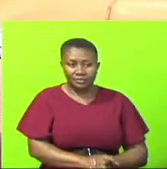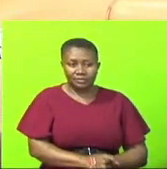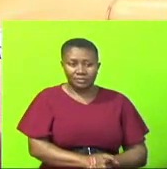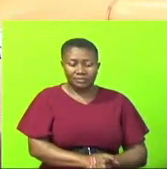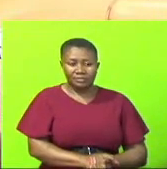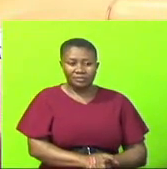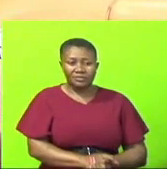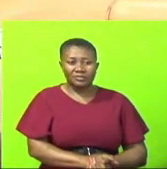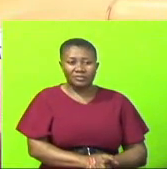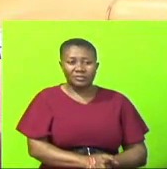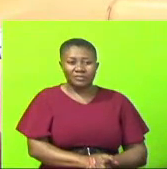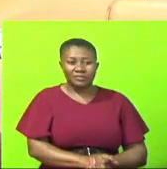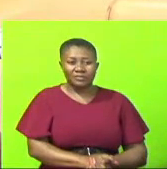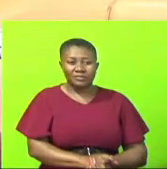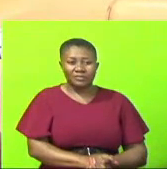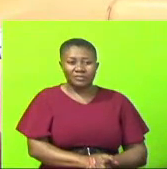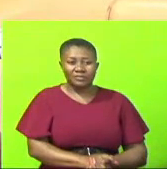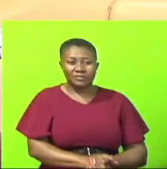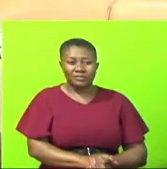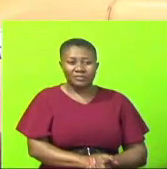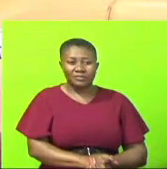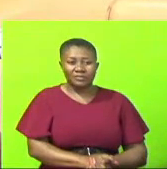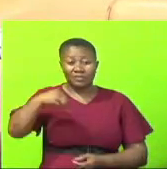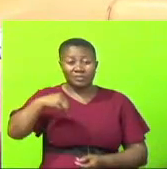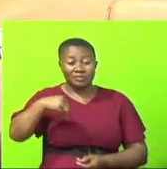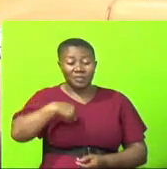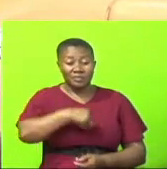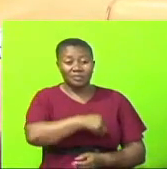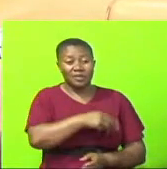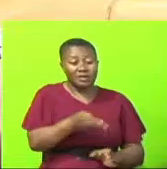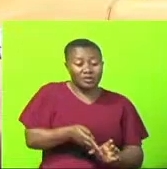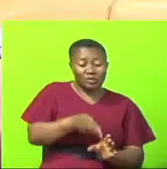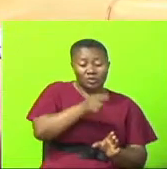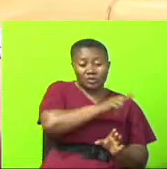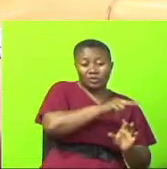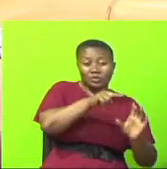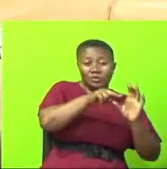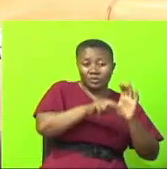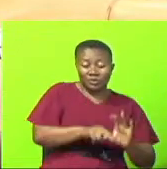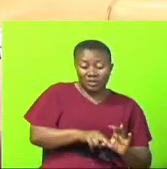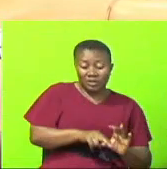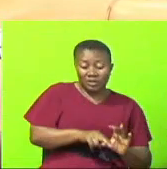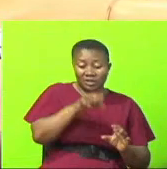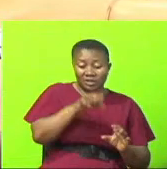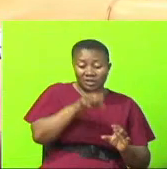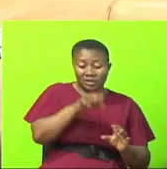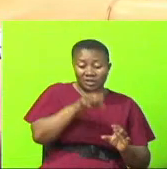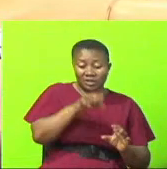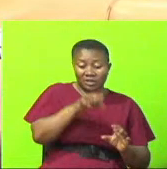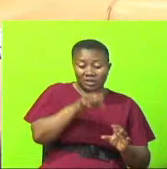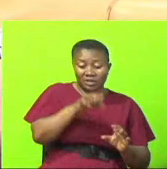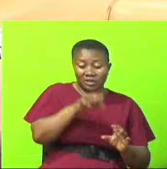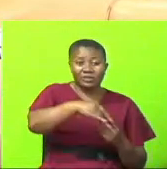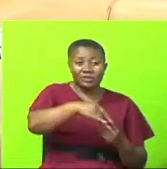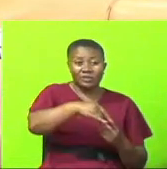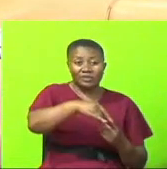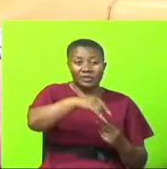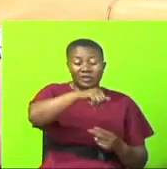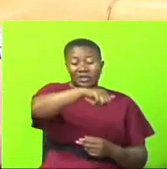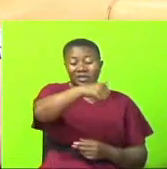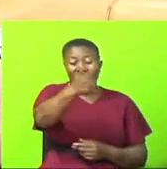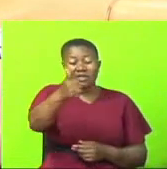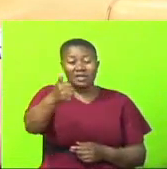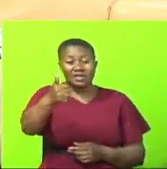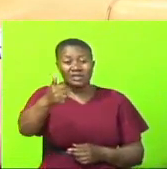97(1)H. A member shall vacate his seat if he is elected a member of Parliament as an independent candidate and joins a political